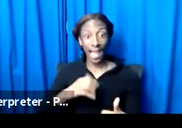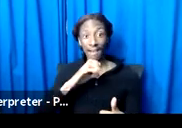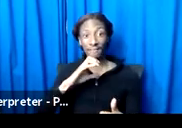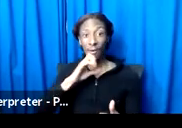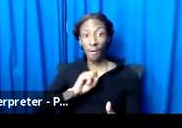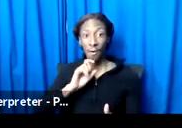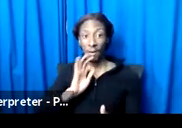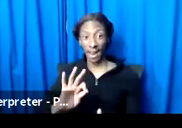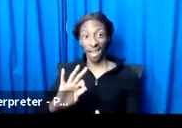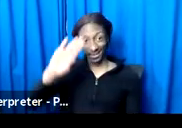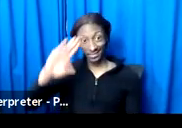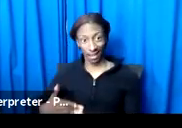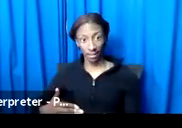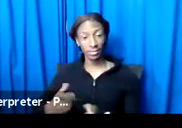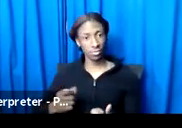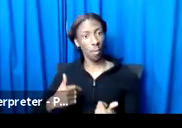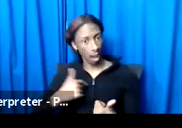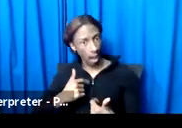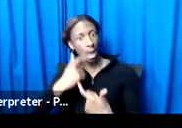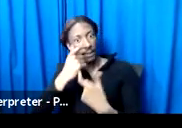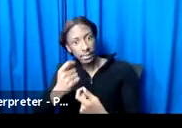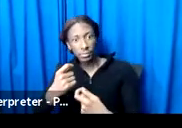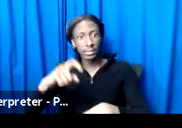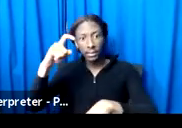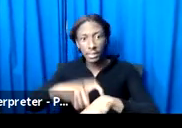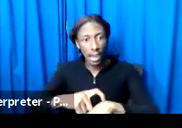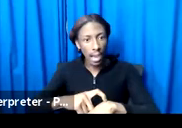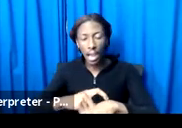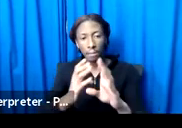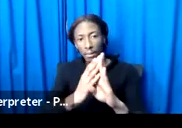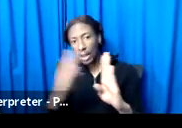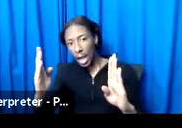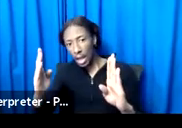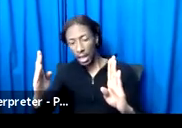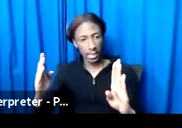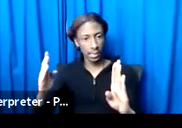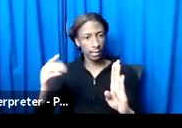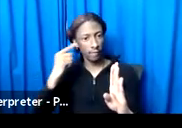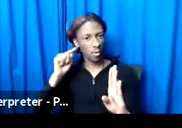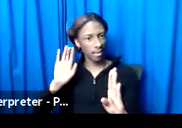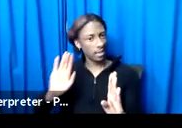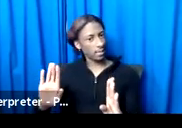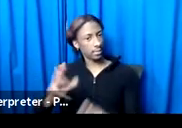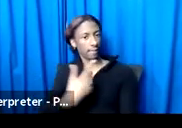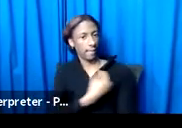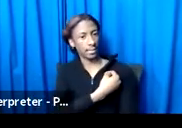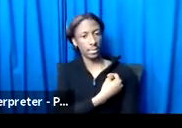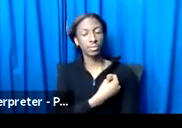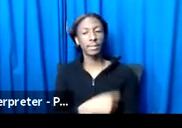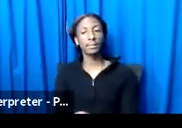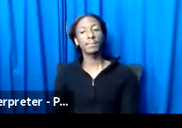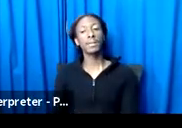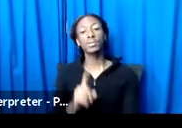very interested in the timeline for getting him vaccinated. So right now,